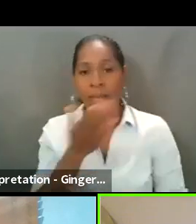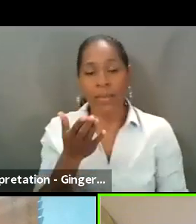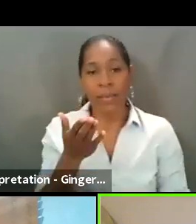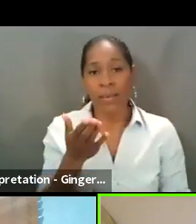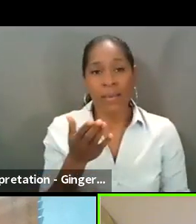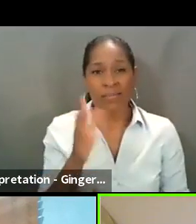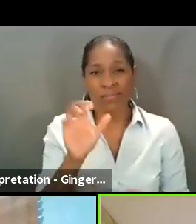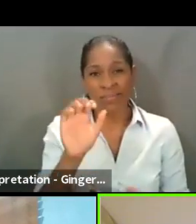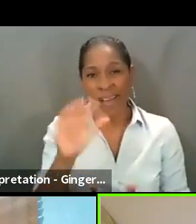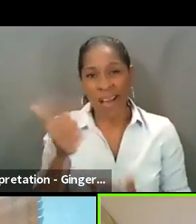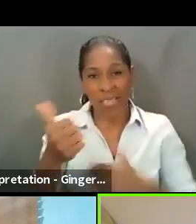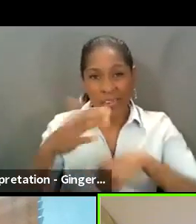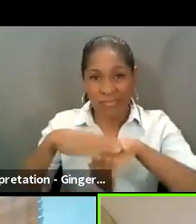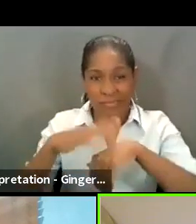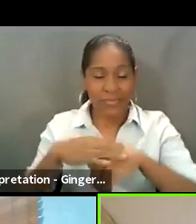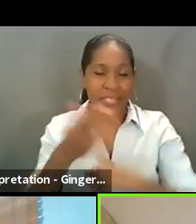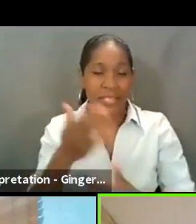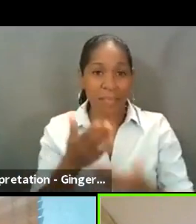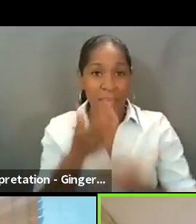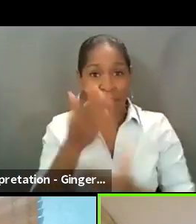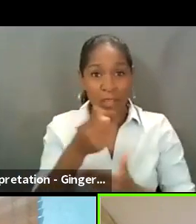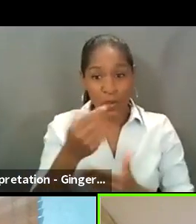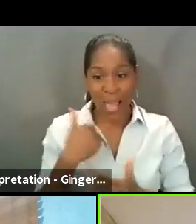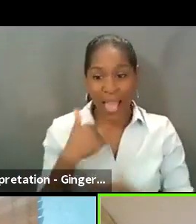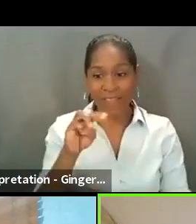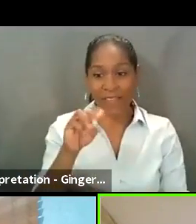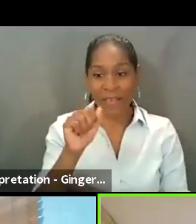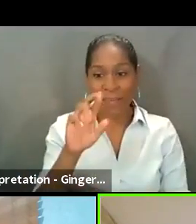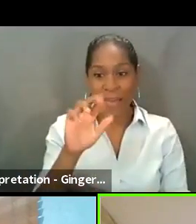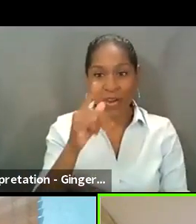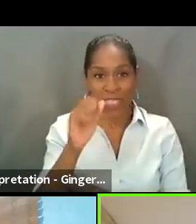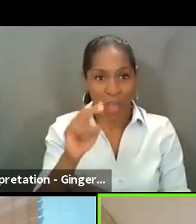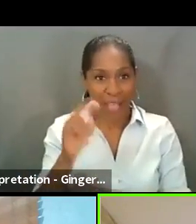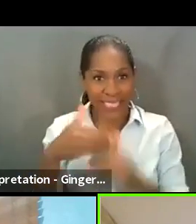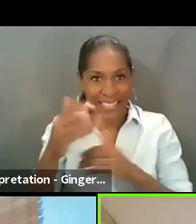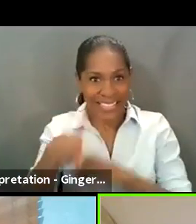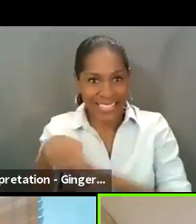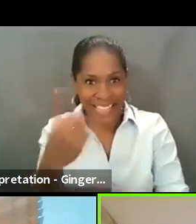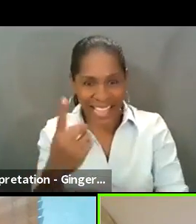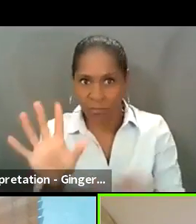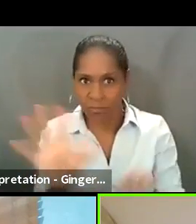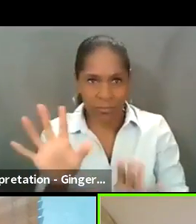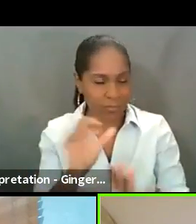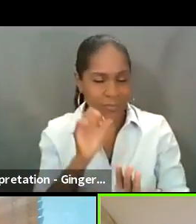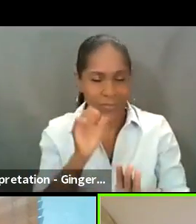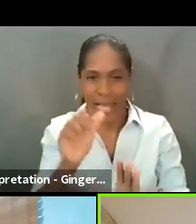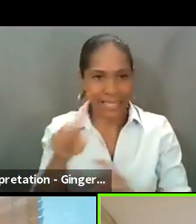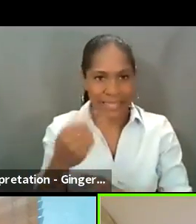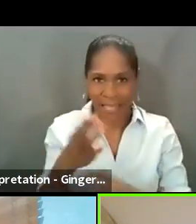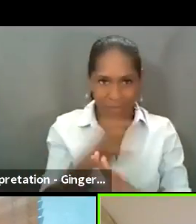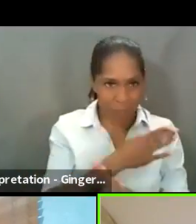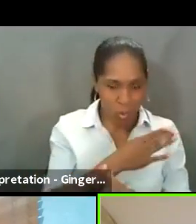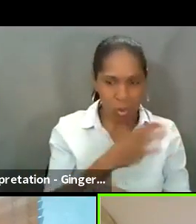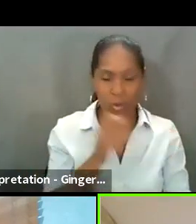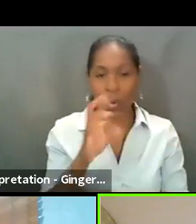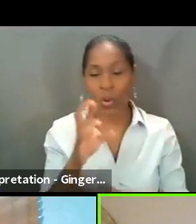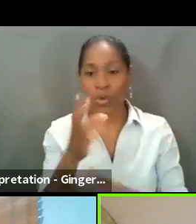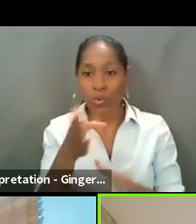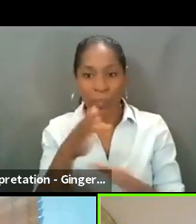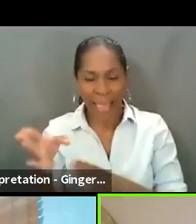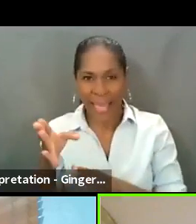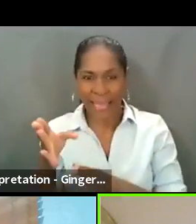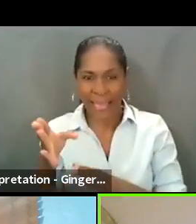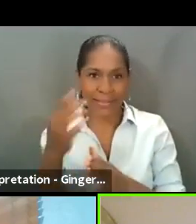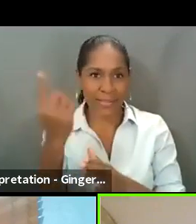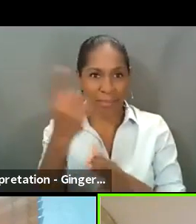you're going to run that marathon or start your spring garden or, clean out your garage. Like, make sure that you've scheduled